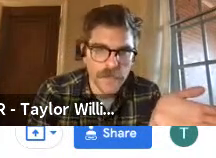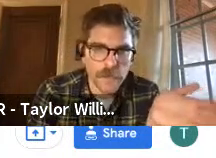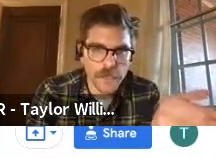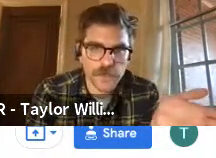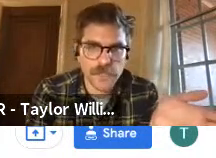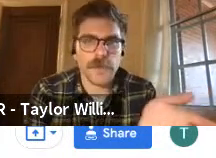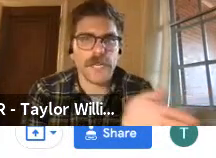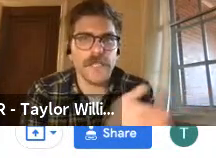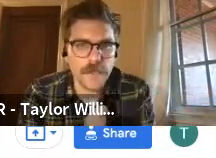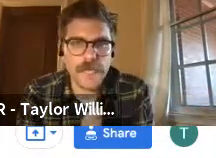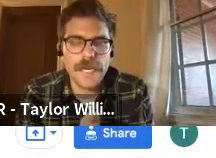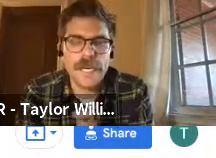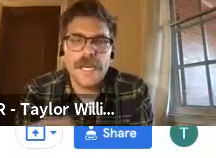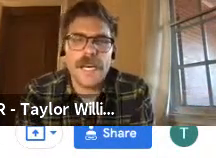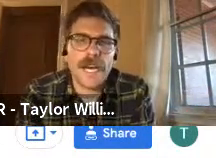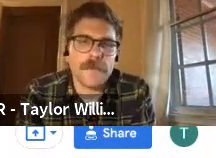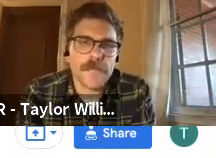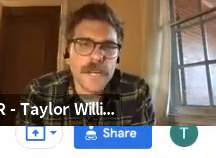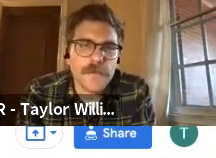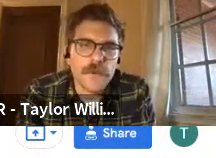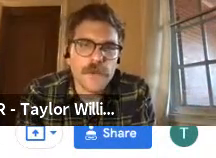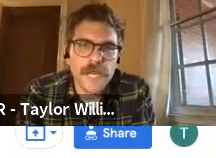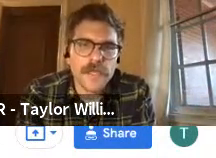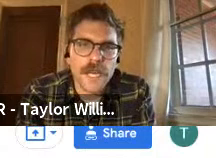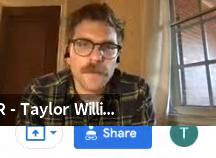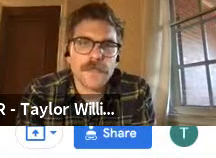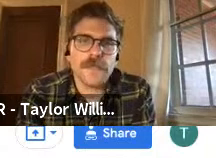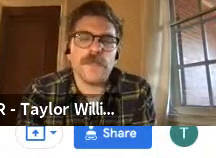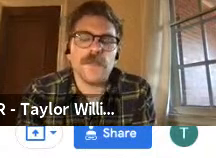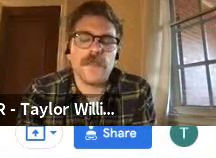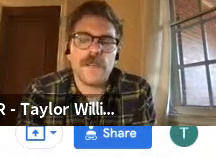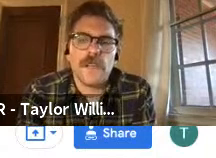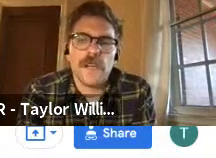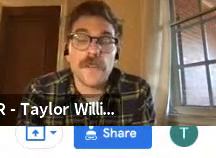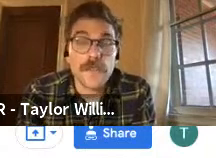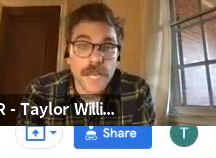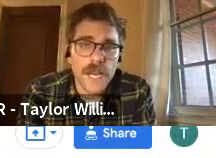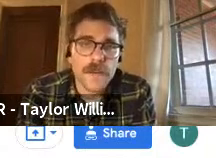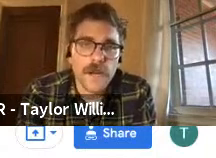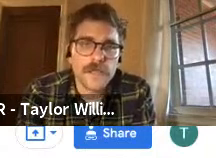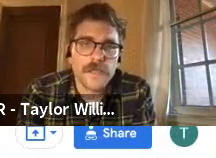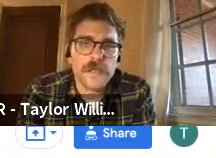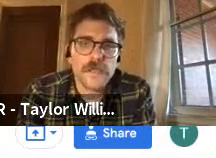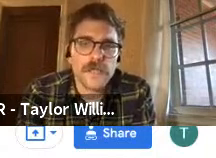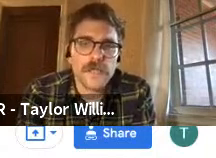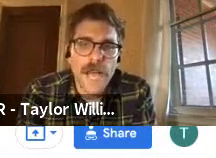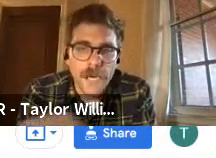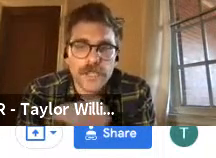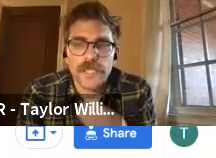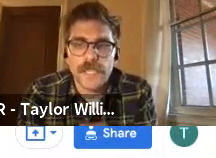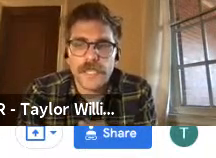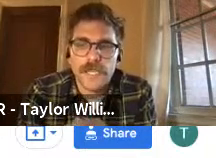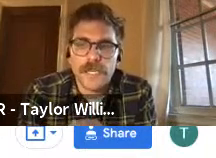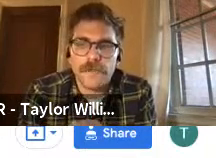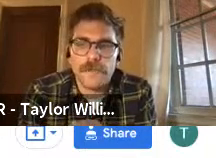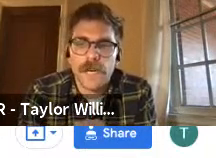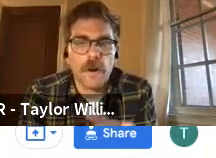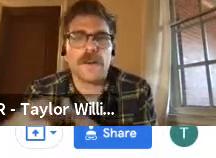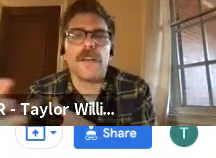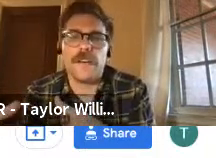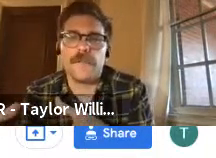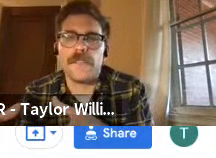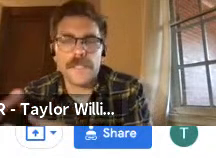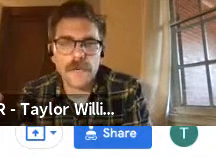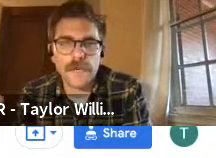well we understand the measures going into it. So definitely want to take the time to understand what is actually